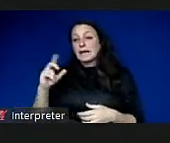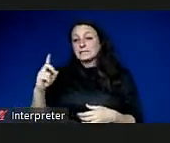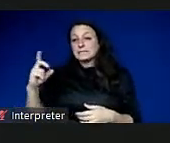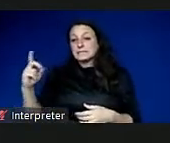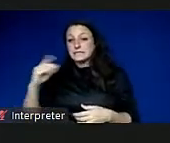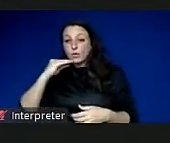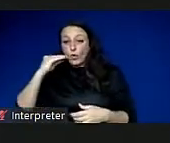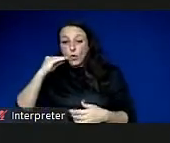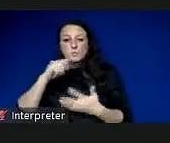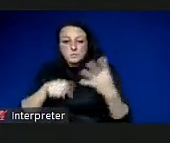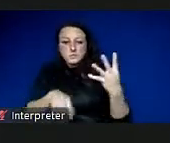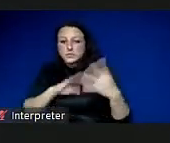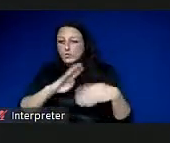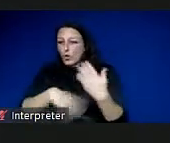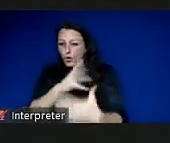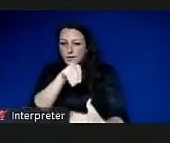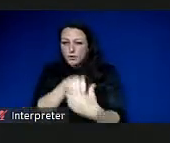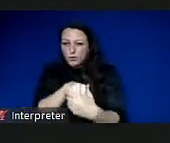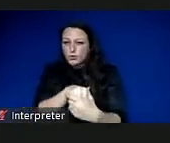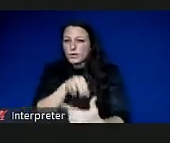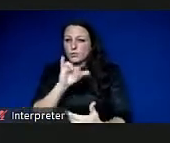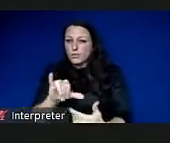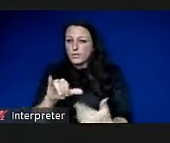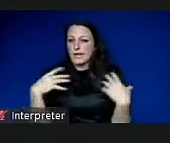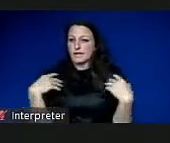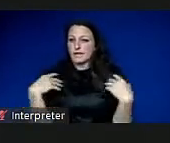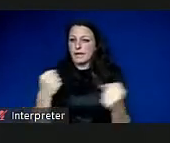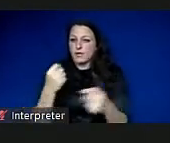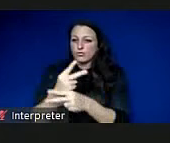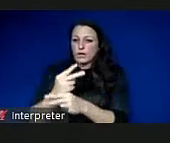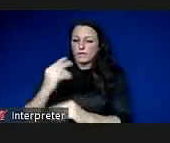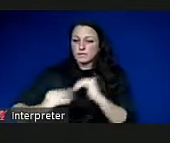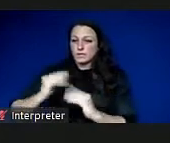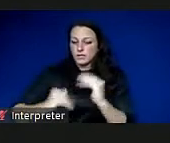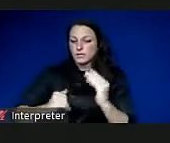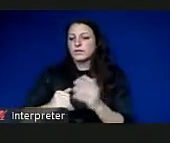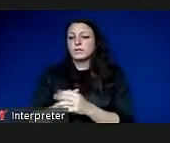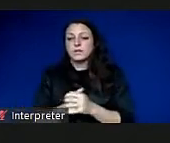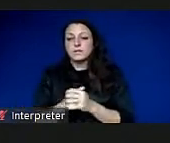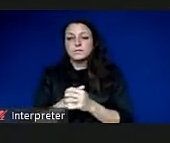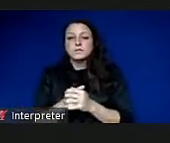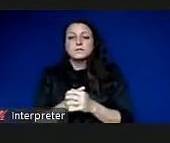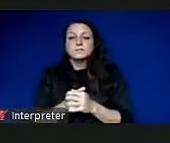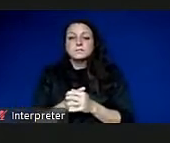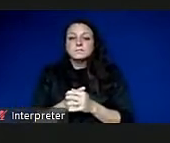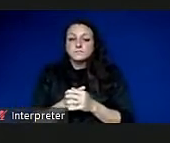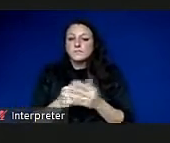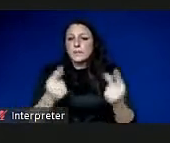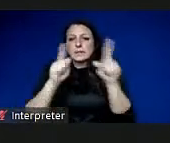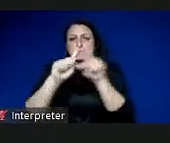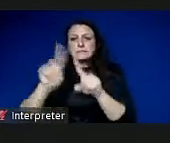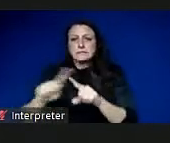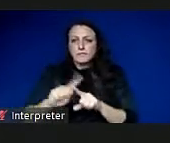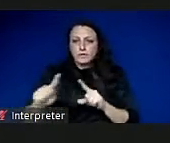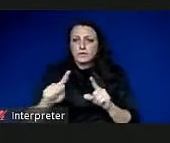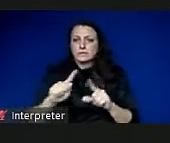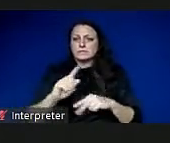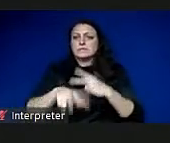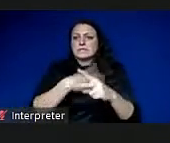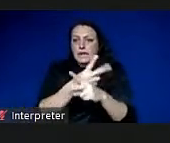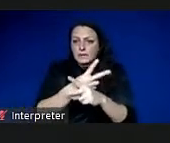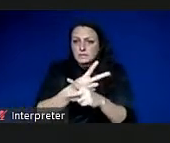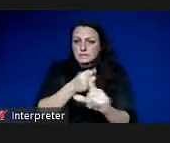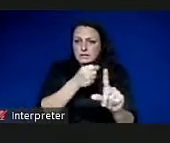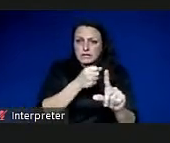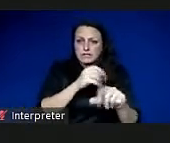those facilities had not really faced an infection control issue of this magnitude up to this point. So having